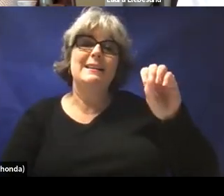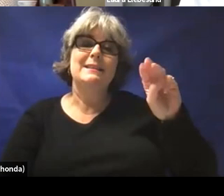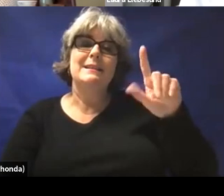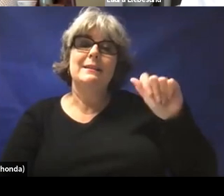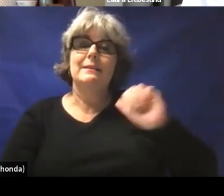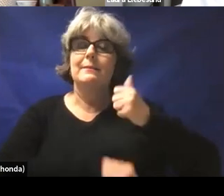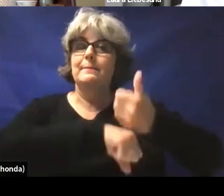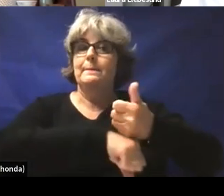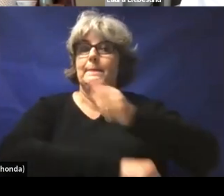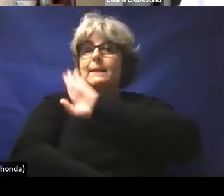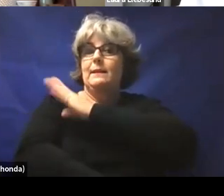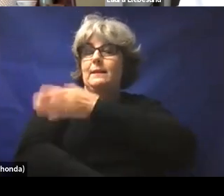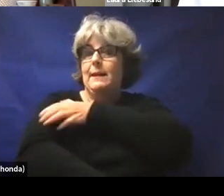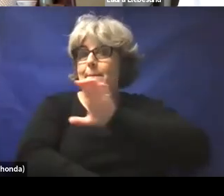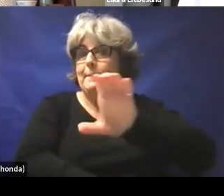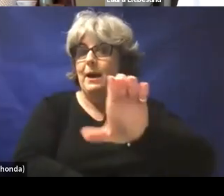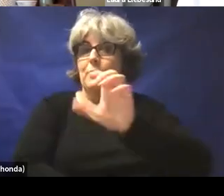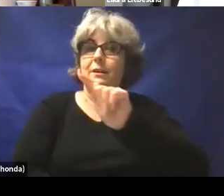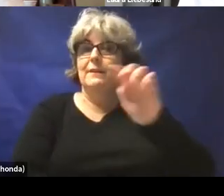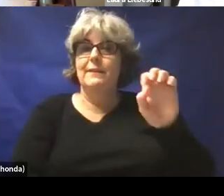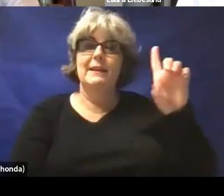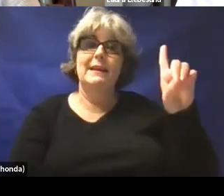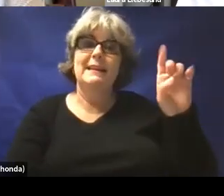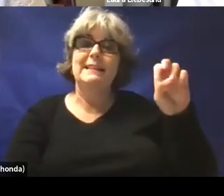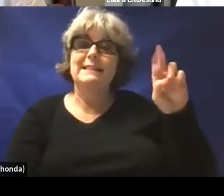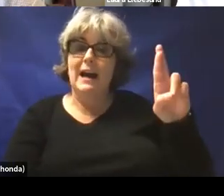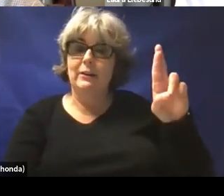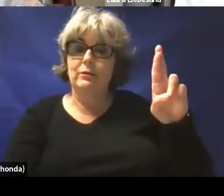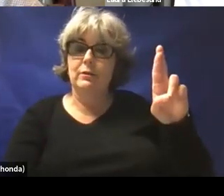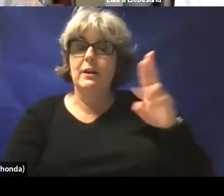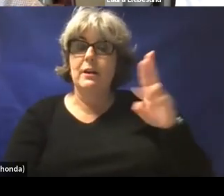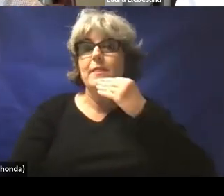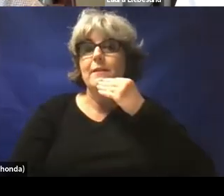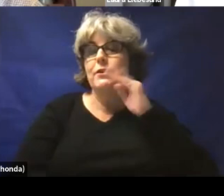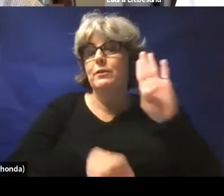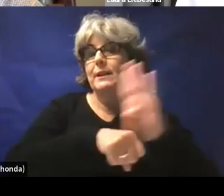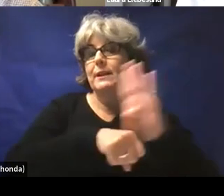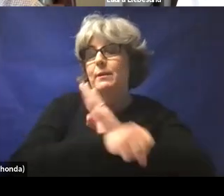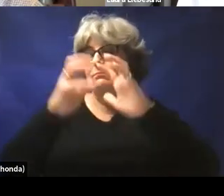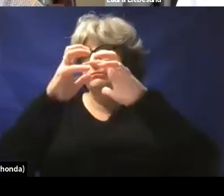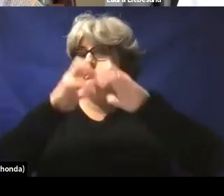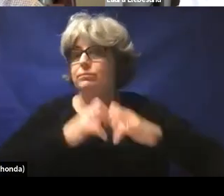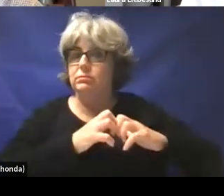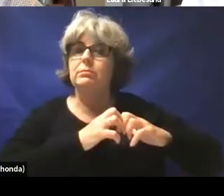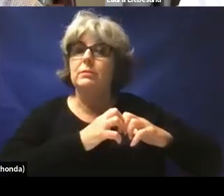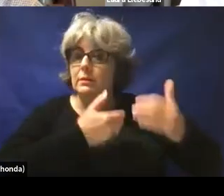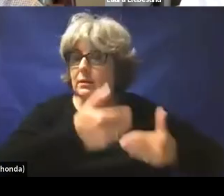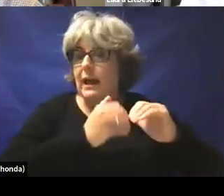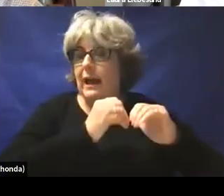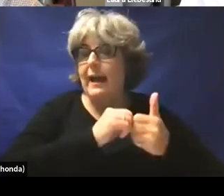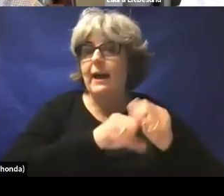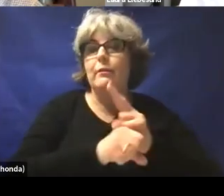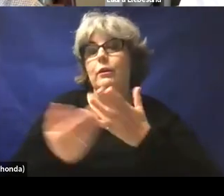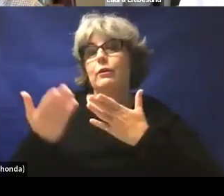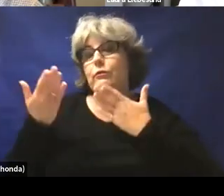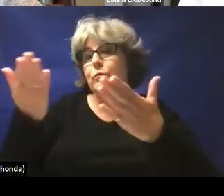they founded Empowering the Diner, which aims to decolonize the food and beverage industry. And they do that through offering